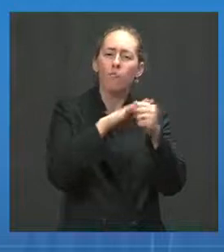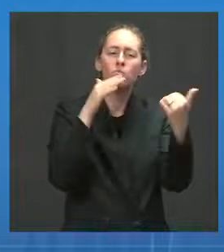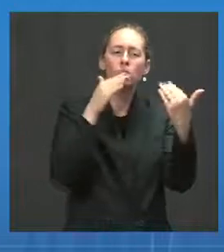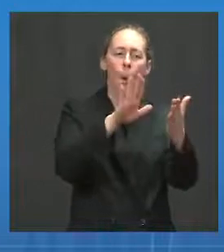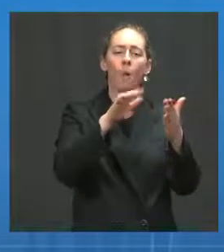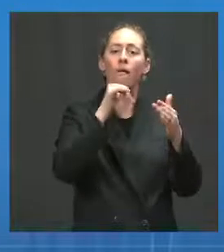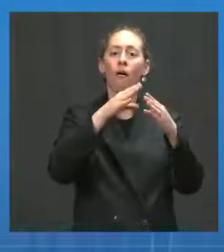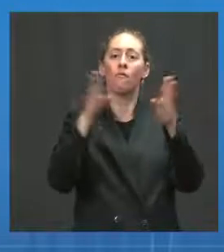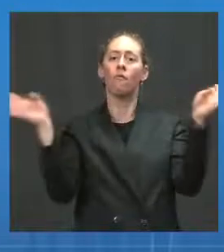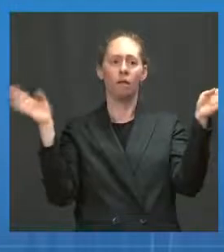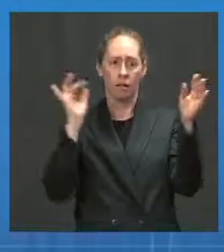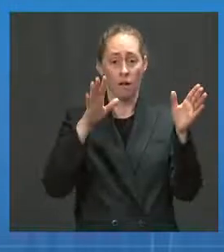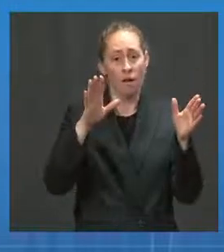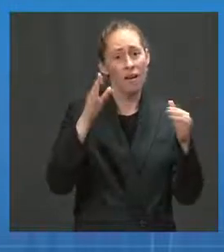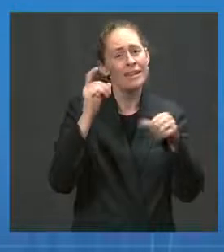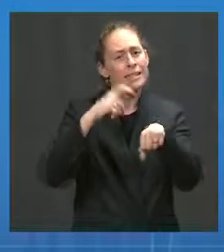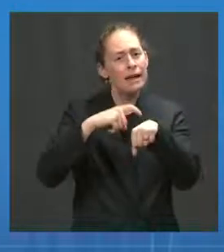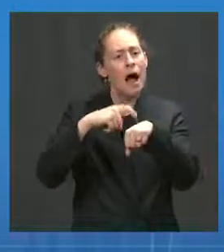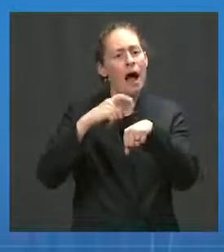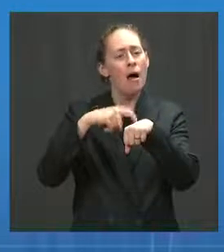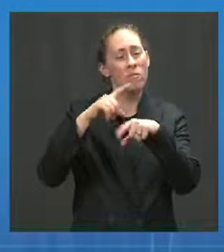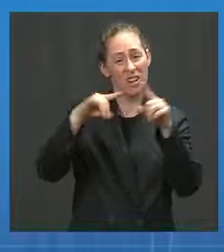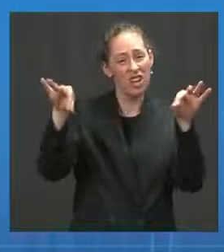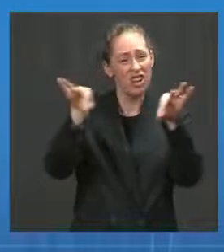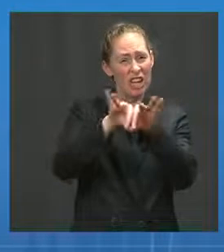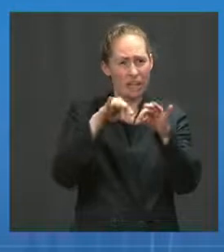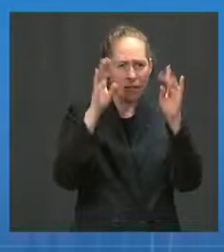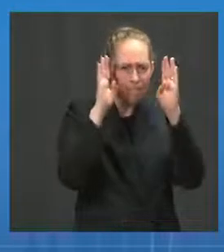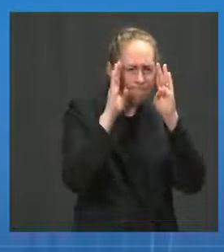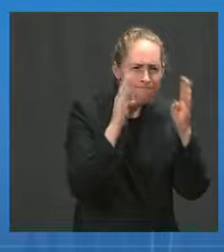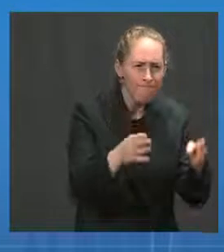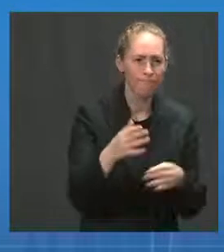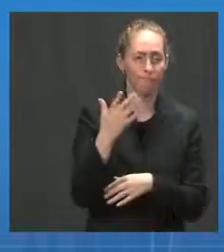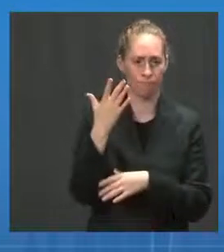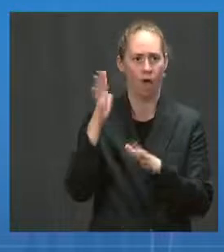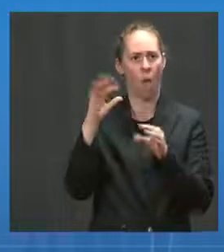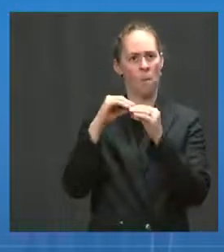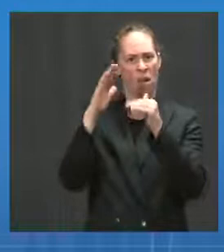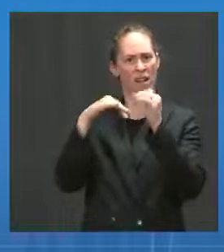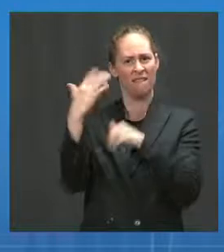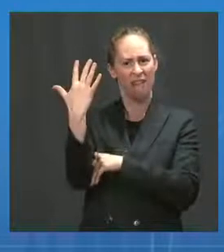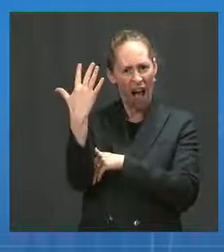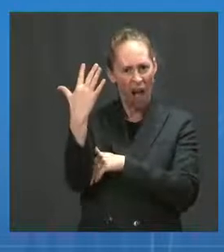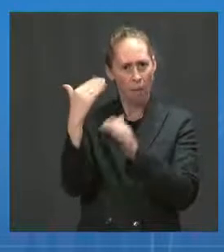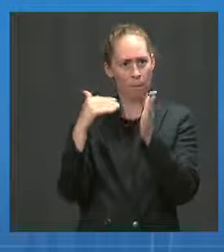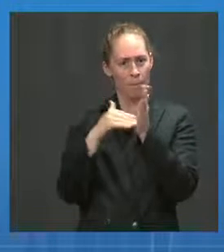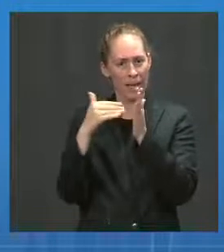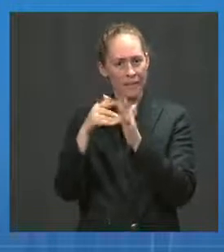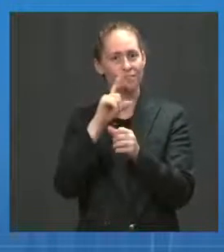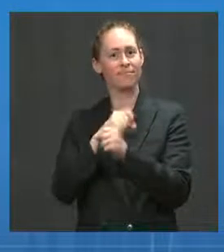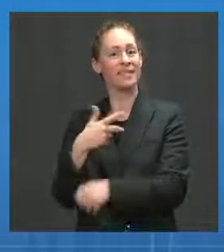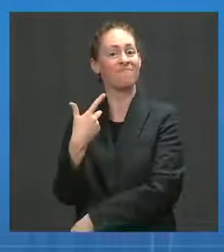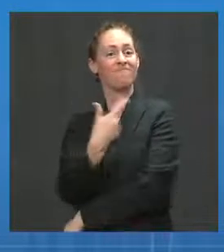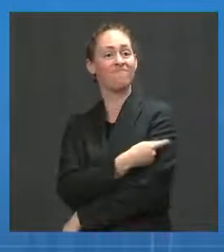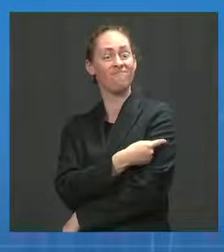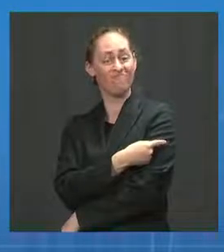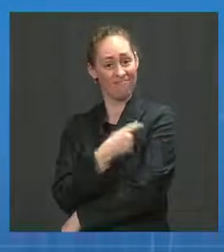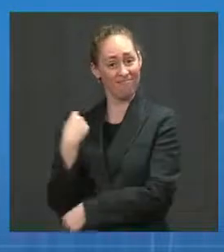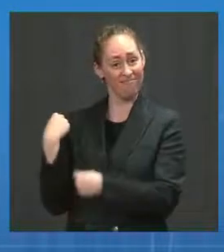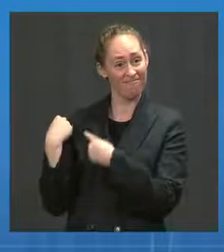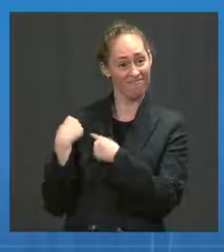working. In the past 10 days, 5 million Americans have rolled up their sleeves to get a shot in their